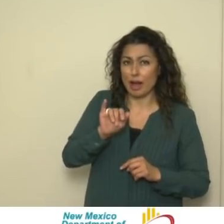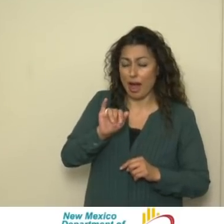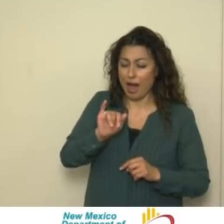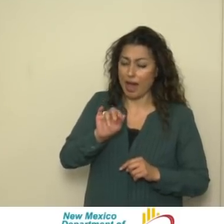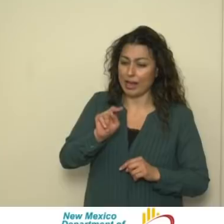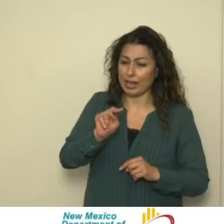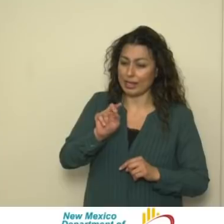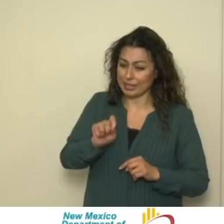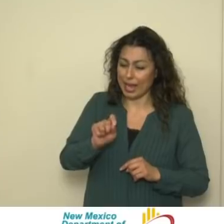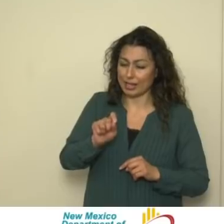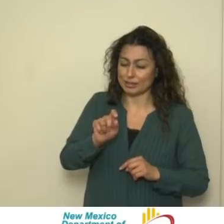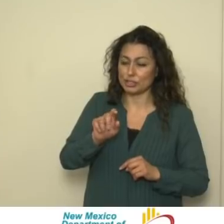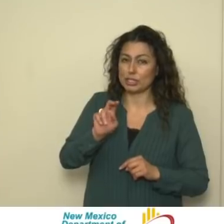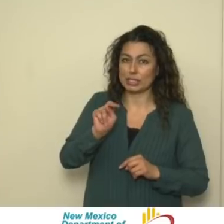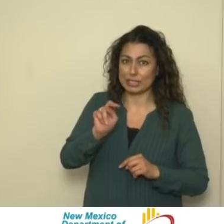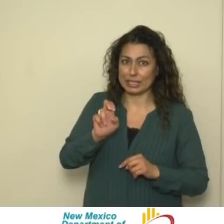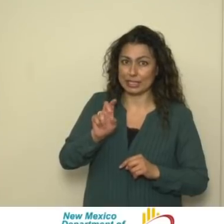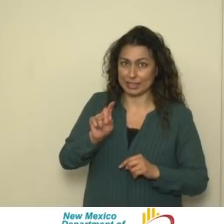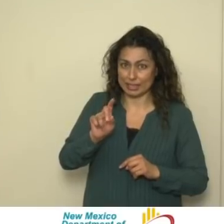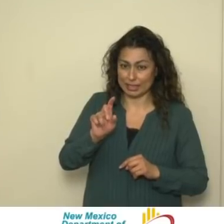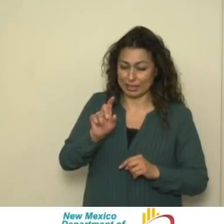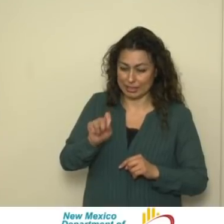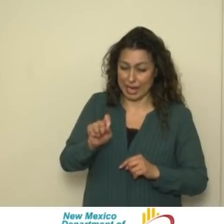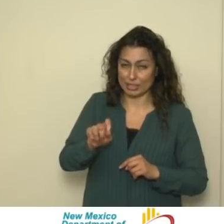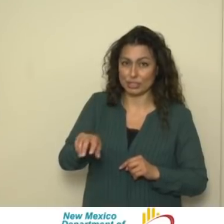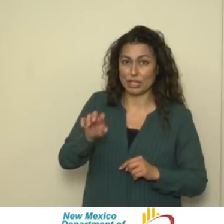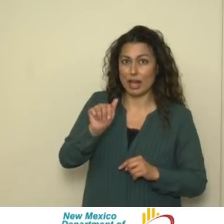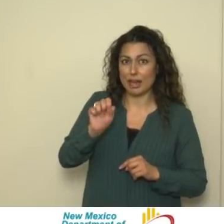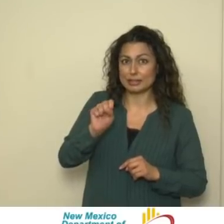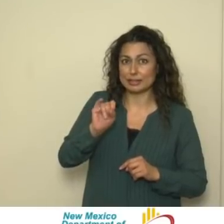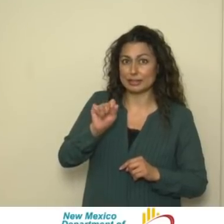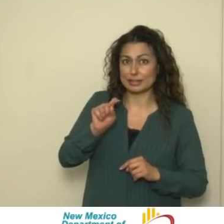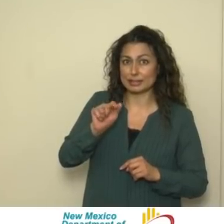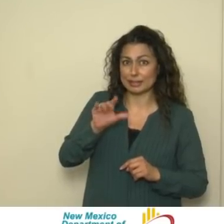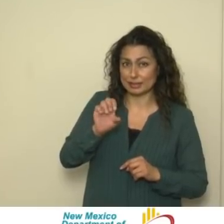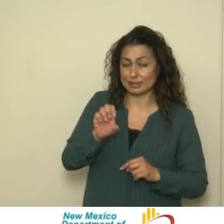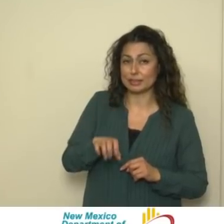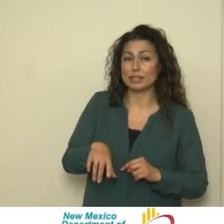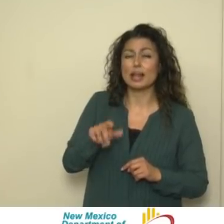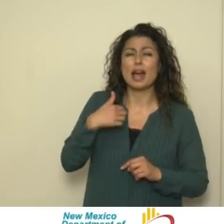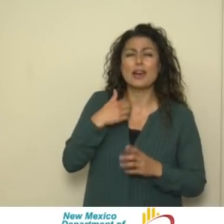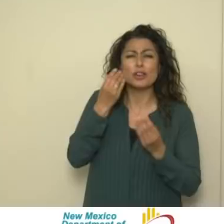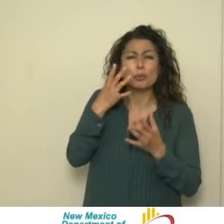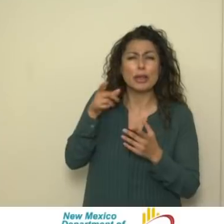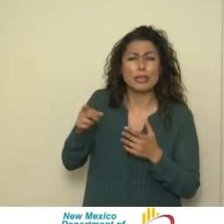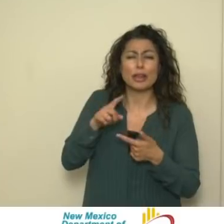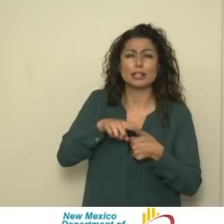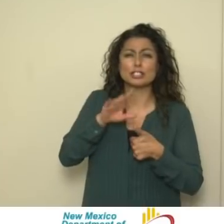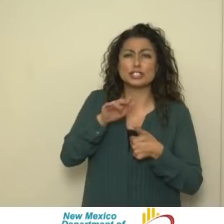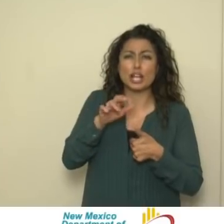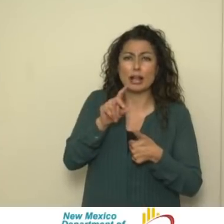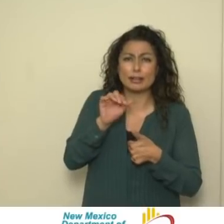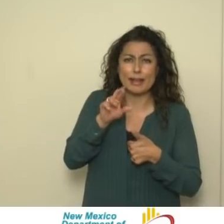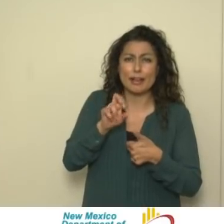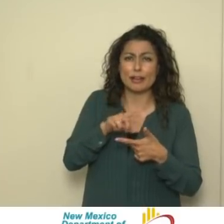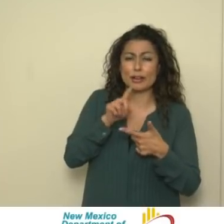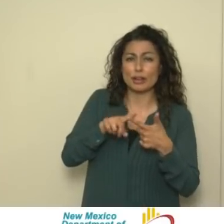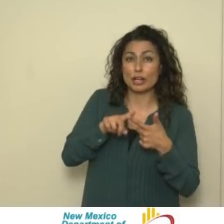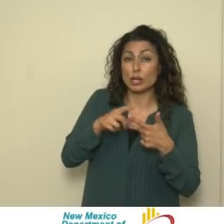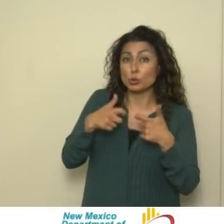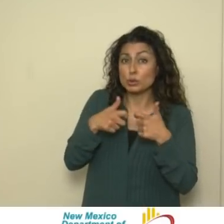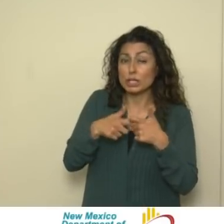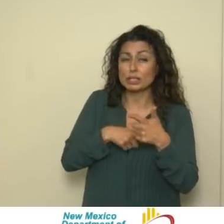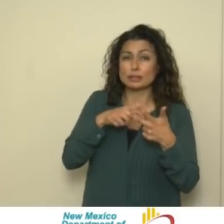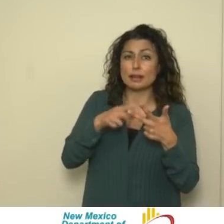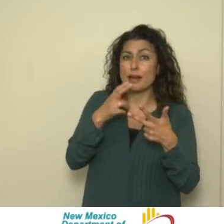newmexico.gov/I-need-assistance, that website right there. There are pieces of information there on childcare, utilities, health care, where